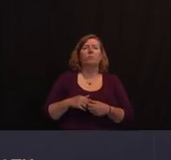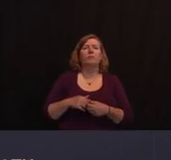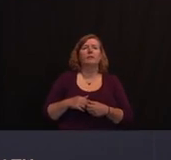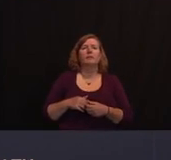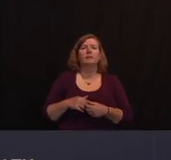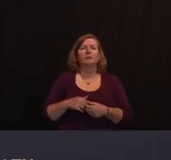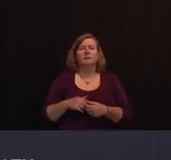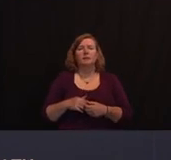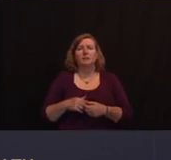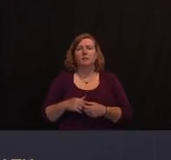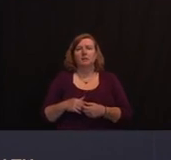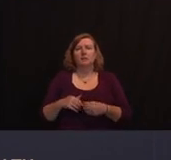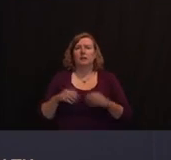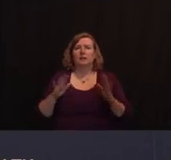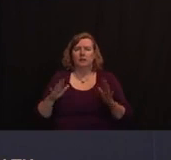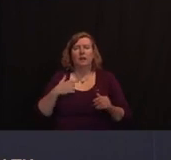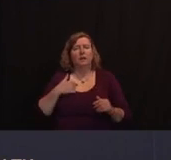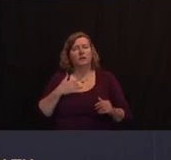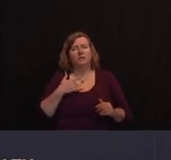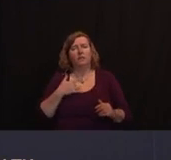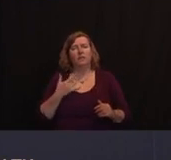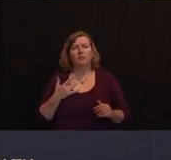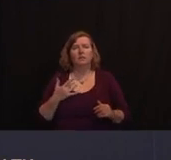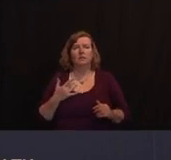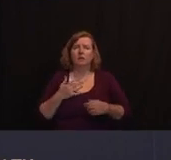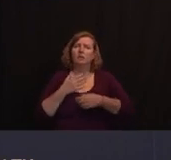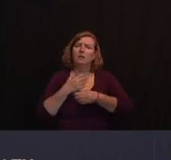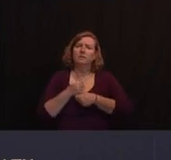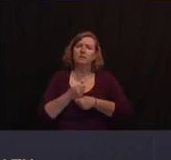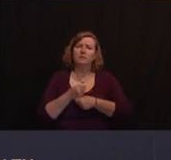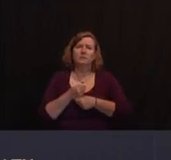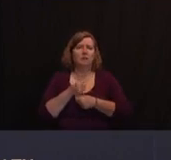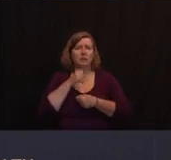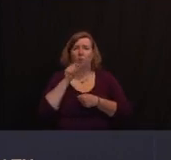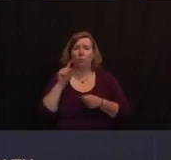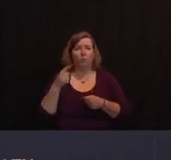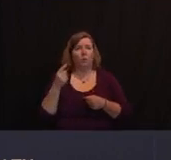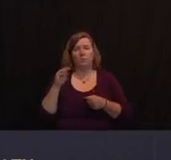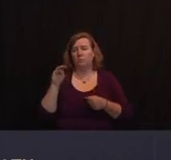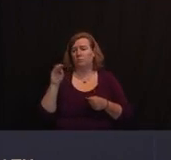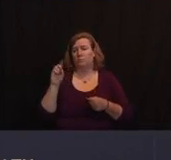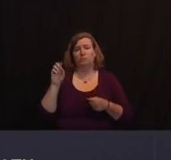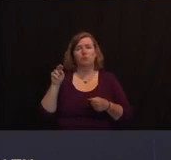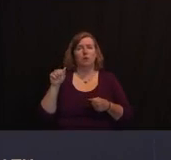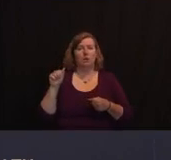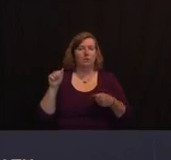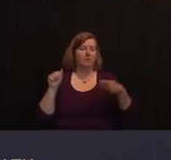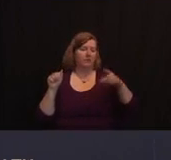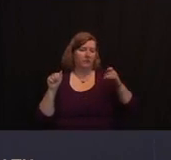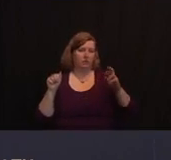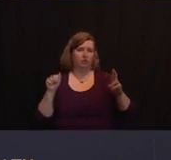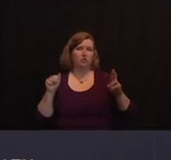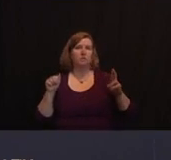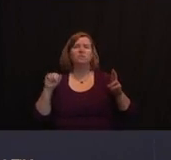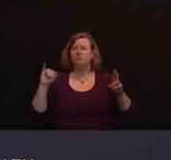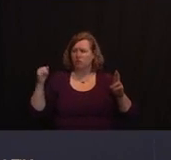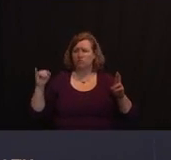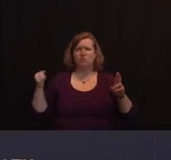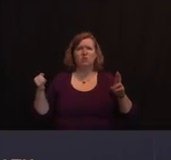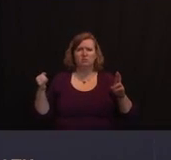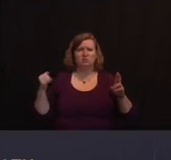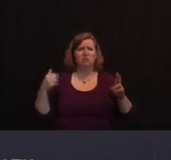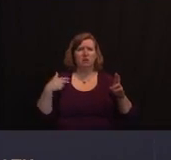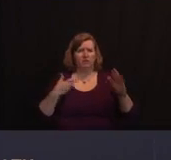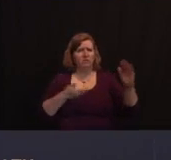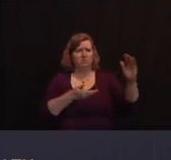I continue to be confident, not just in the Moderna Pfizer supply, but I continue to be confident in the system in